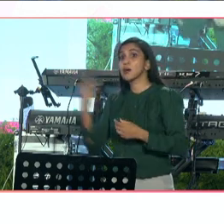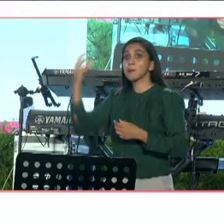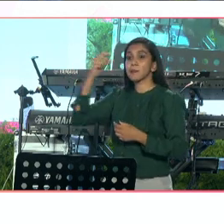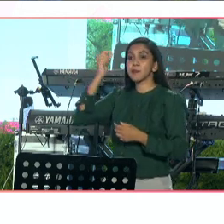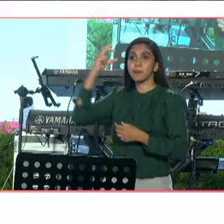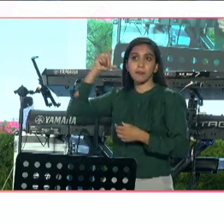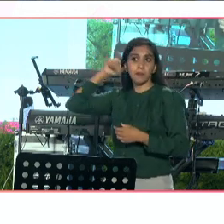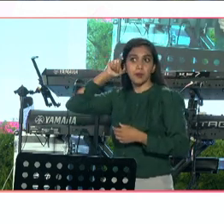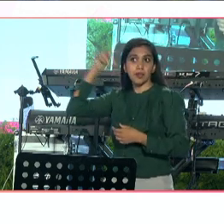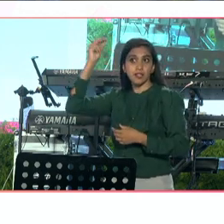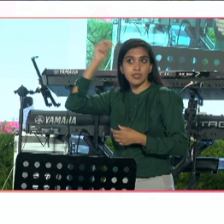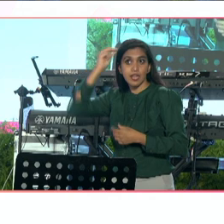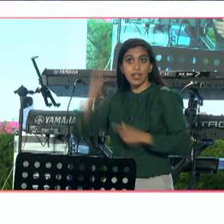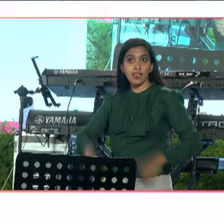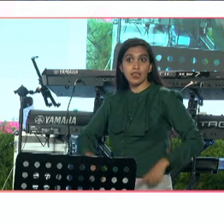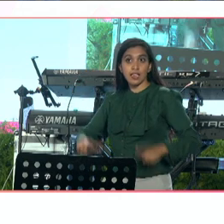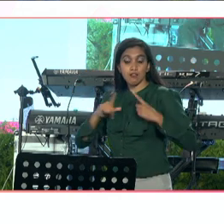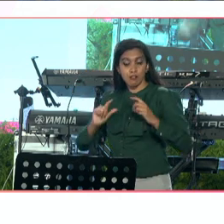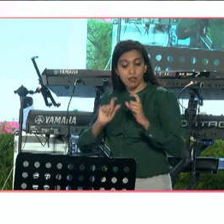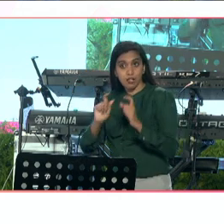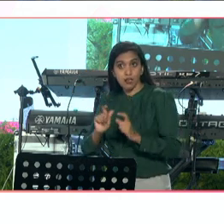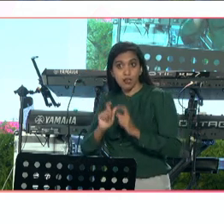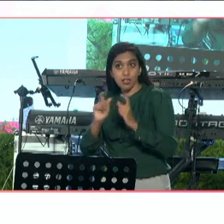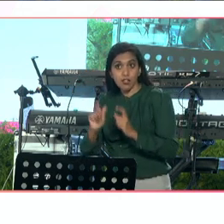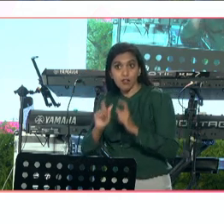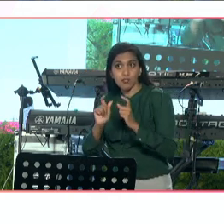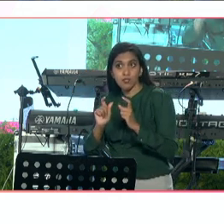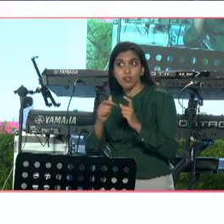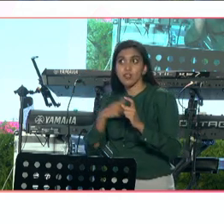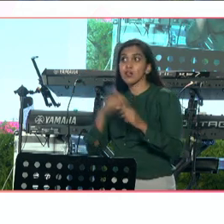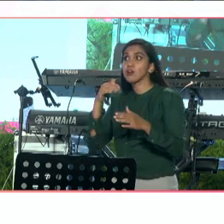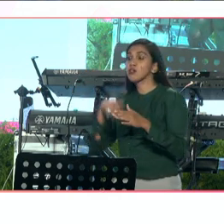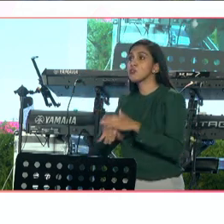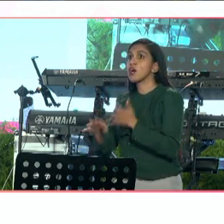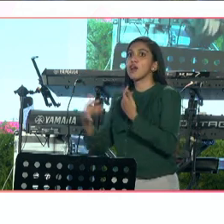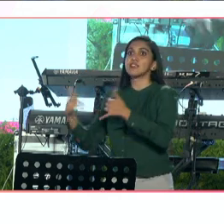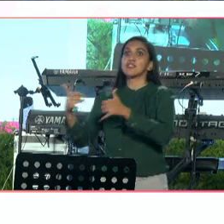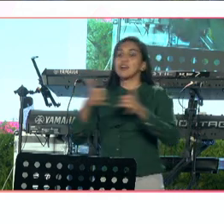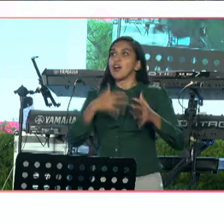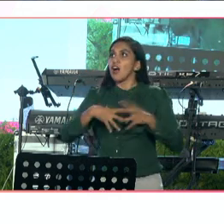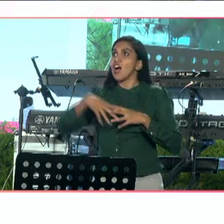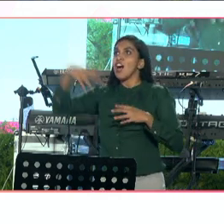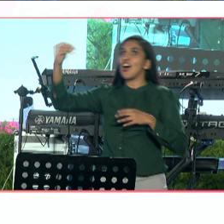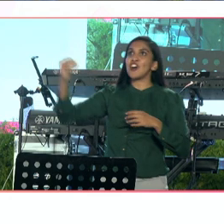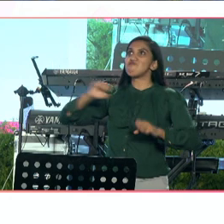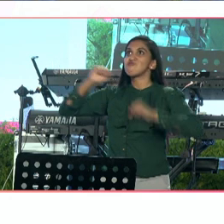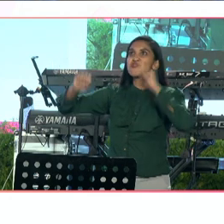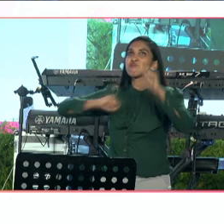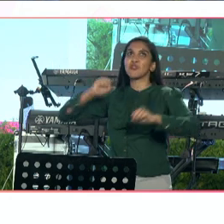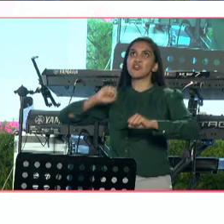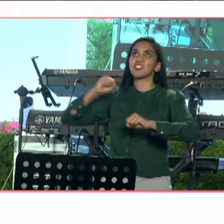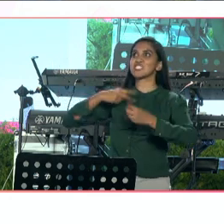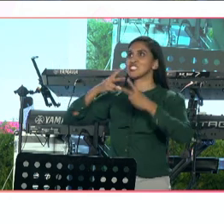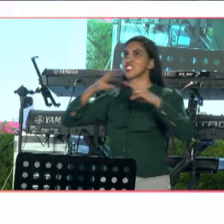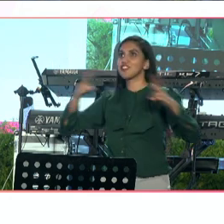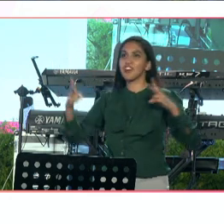lead a restrictive lives. For example, they cannot go under MRI scans, they cannot do adventure sports like us, and